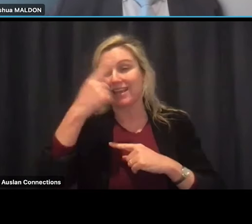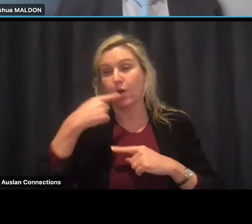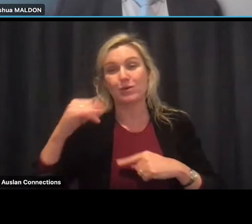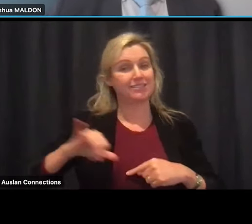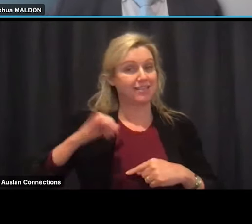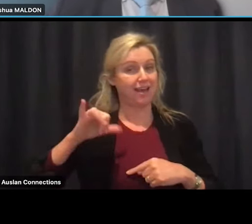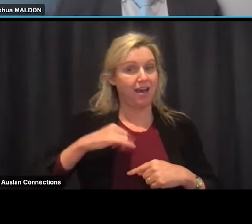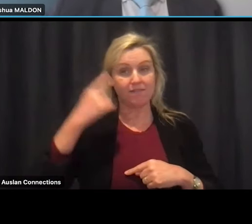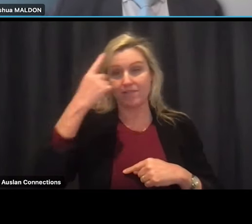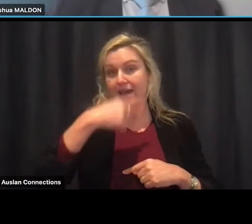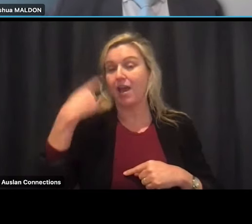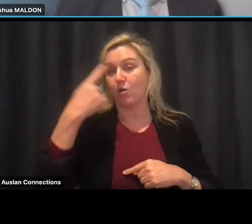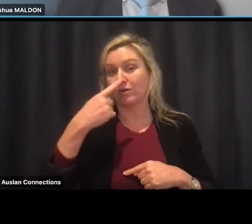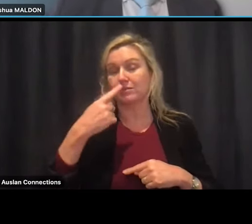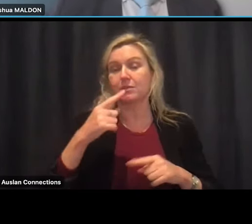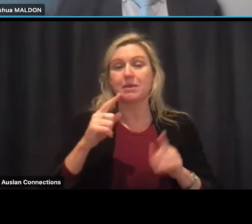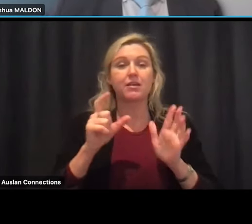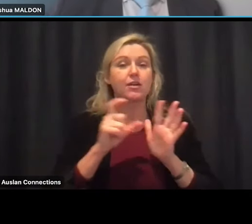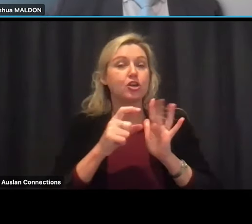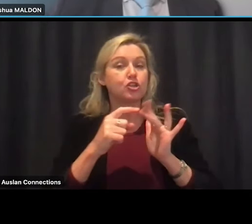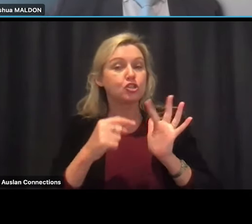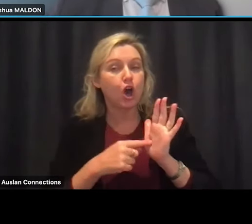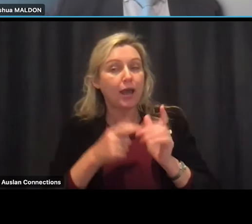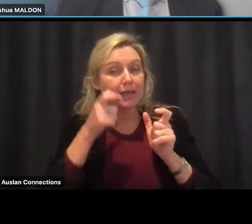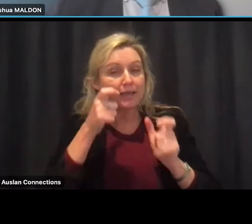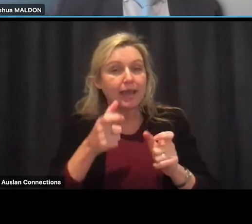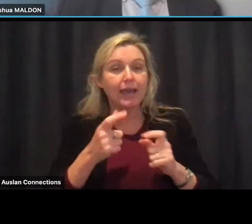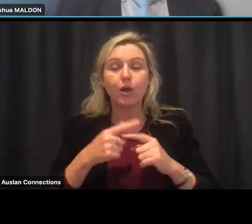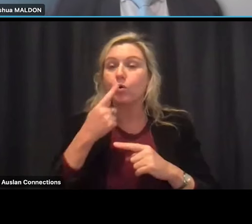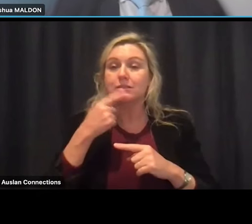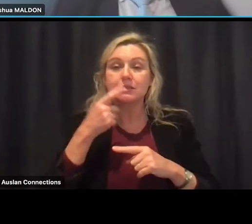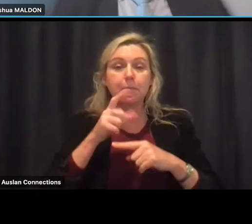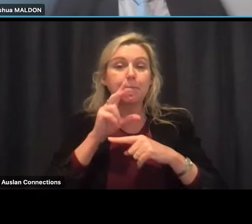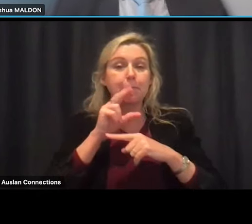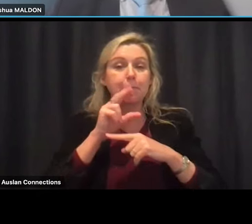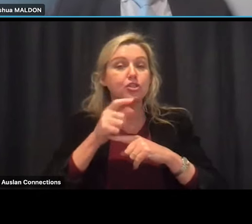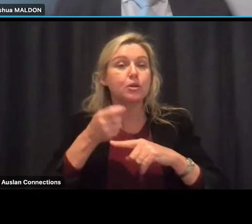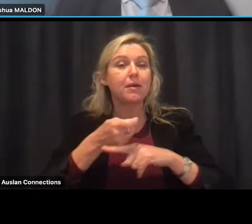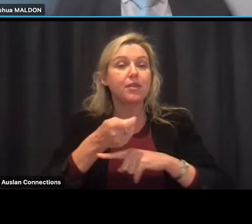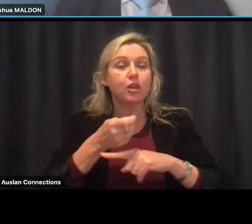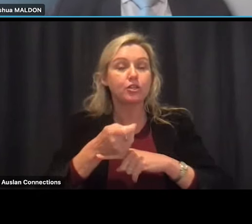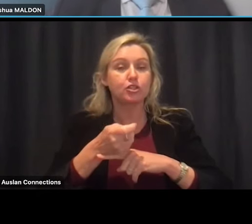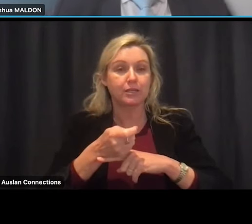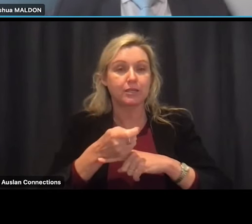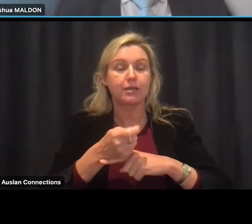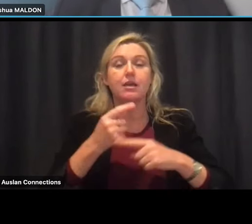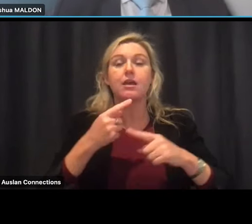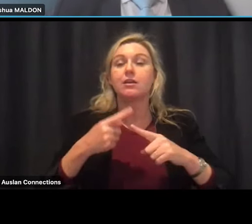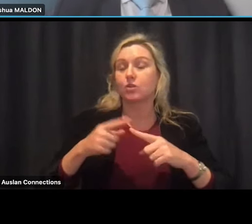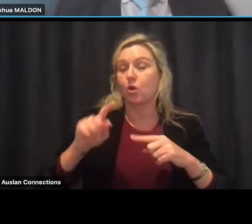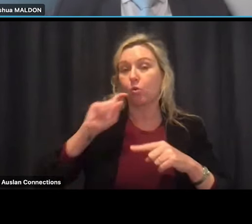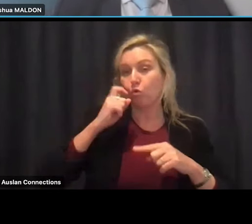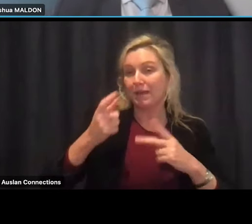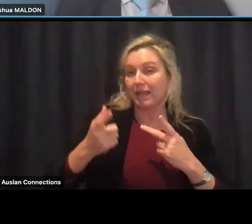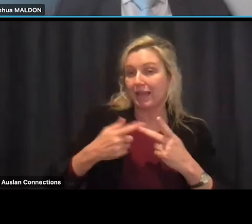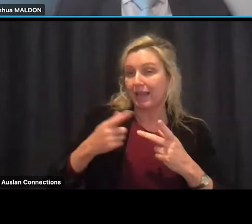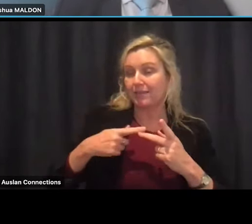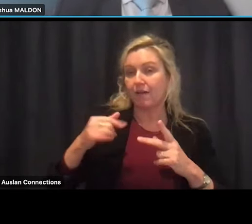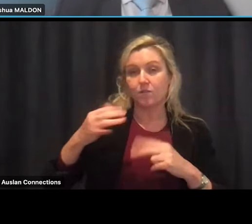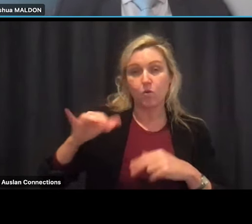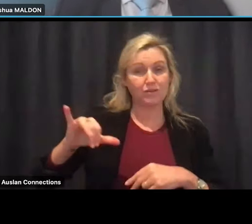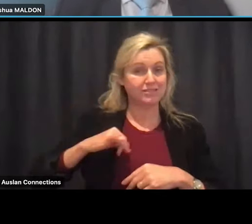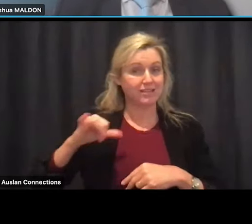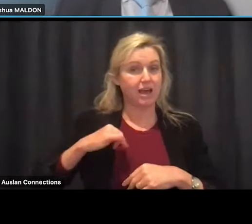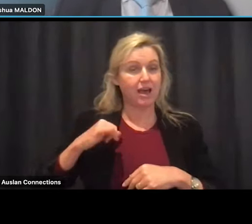categorised into either dietetic care or speech pathology, and which are further broke down into employee or consultant agency labour costs